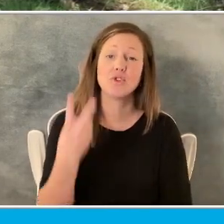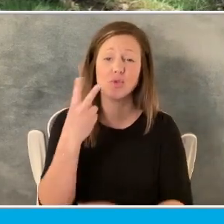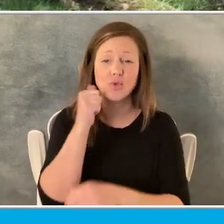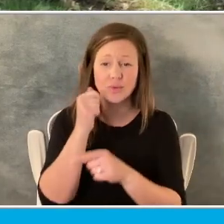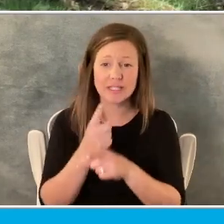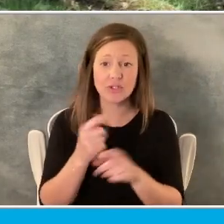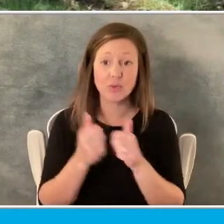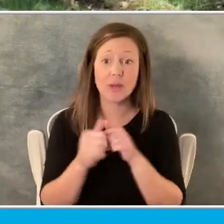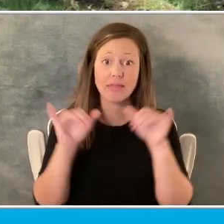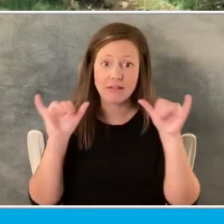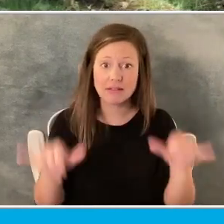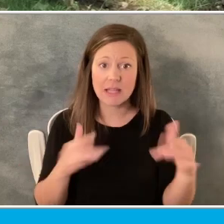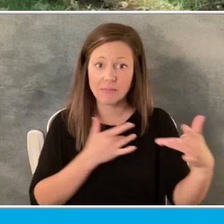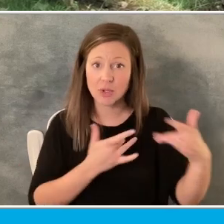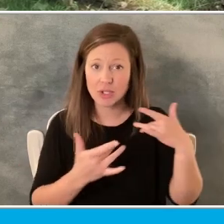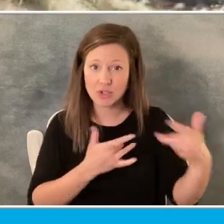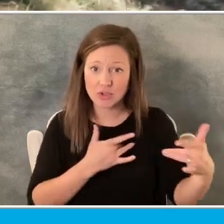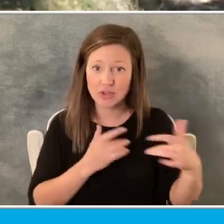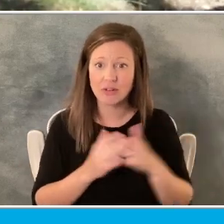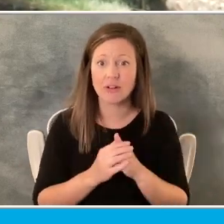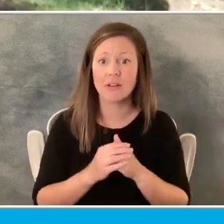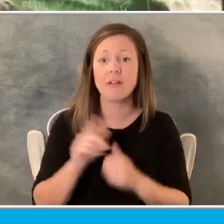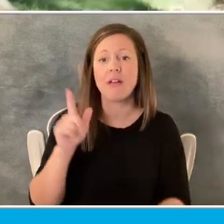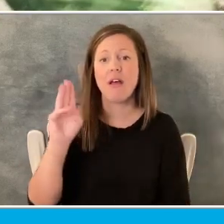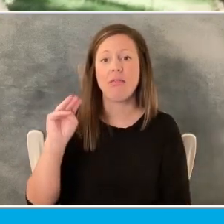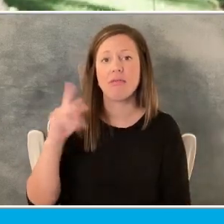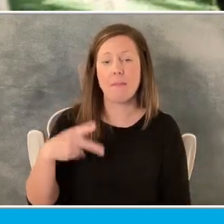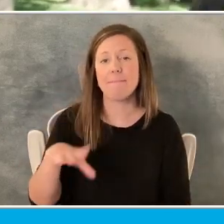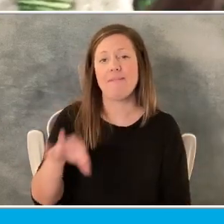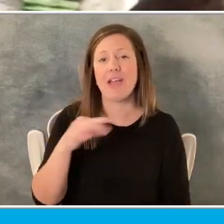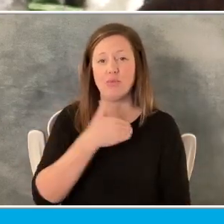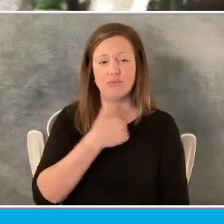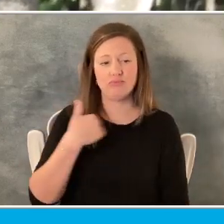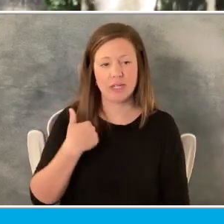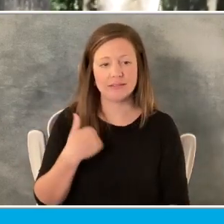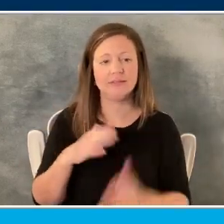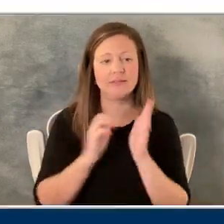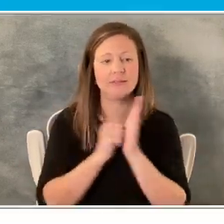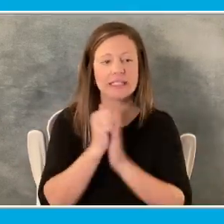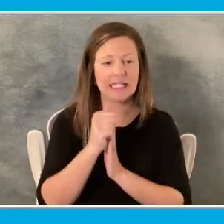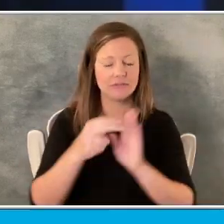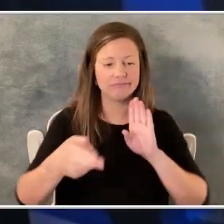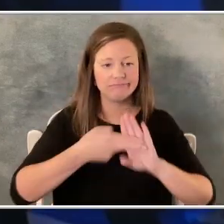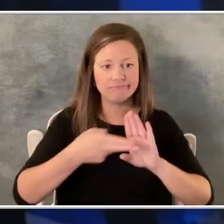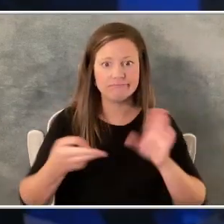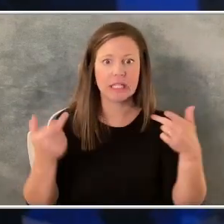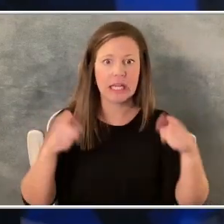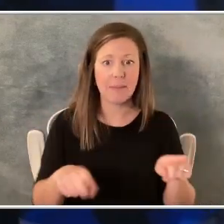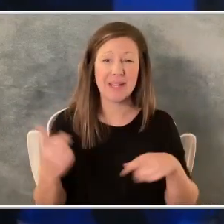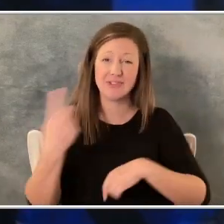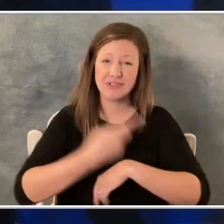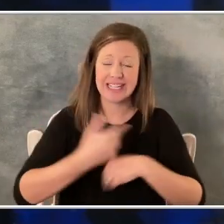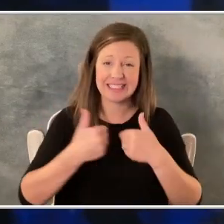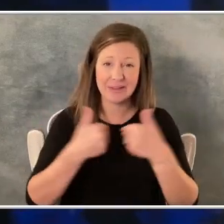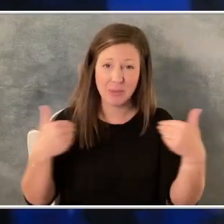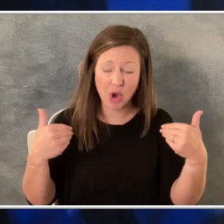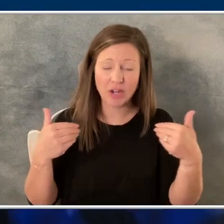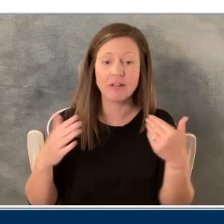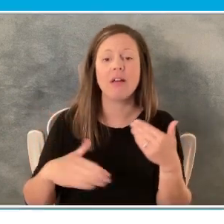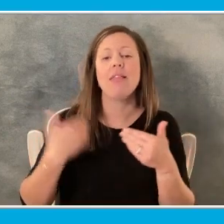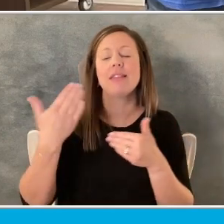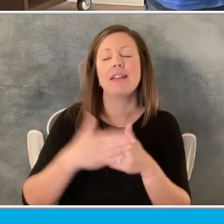same concern, a lump in their breast. Their cancer diagnosis came just days apart. I'm Jessica Lovell on the next Morning